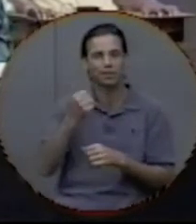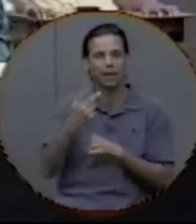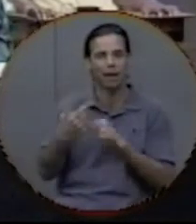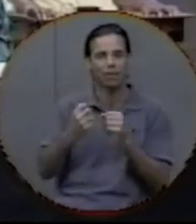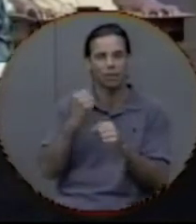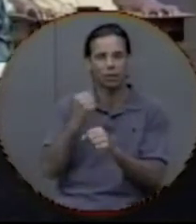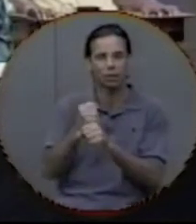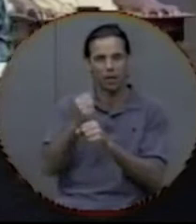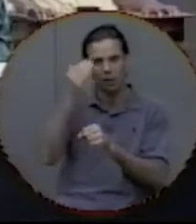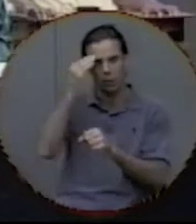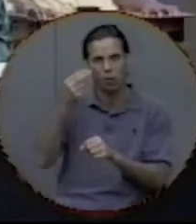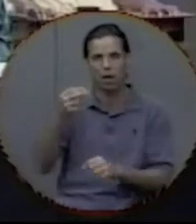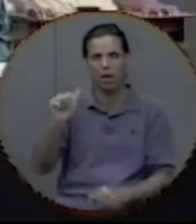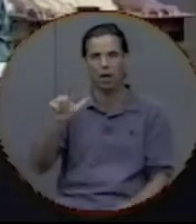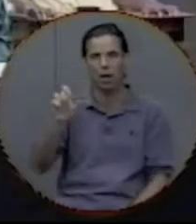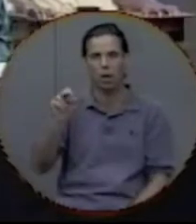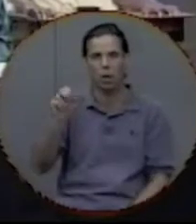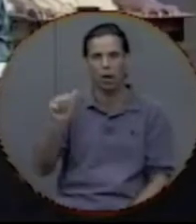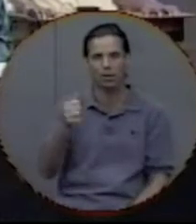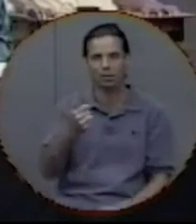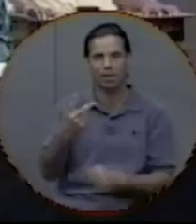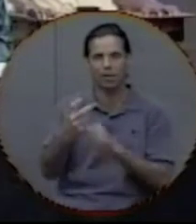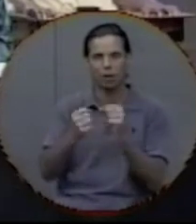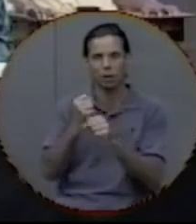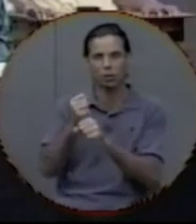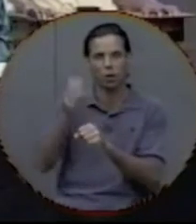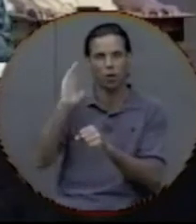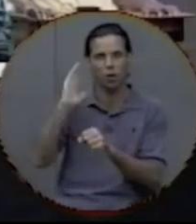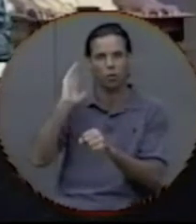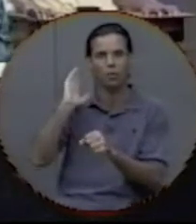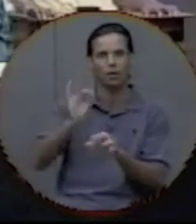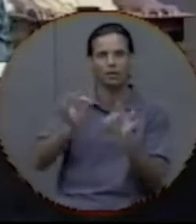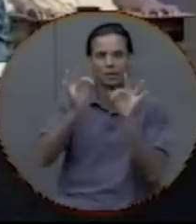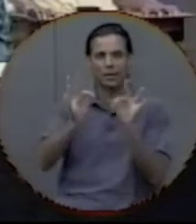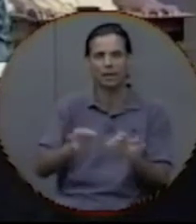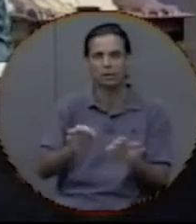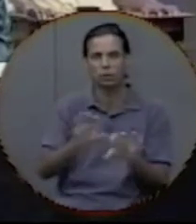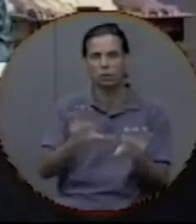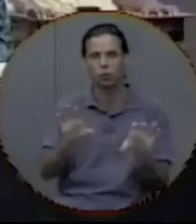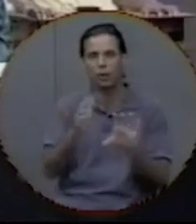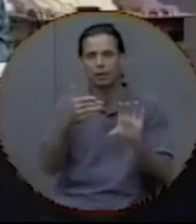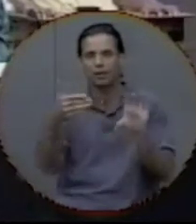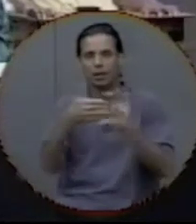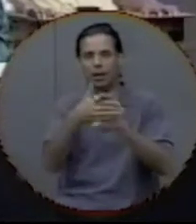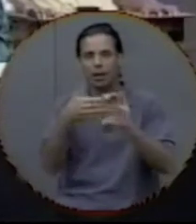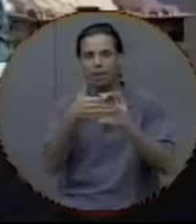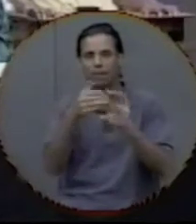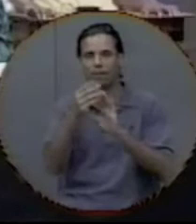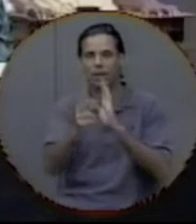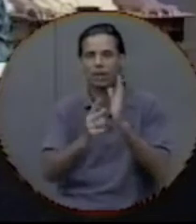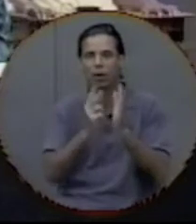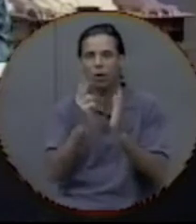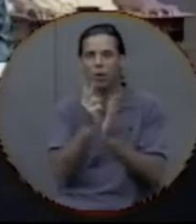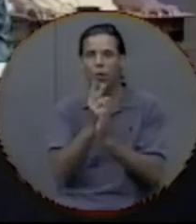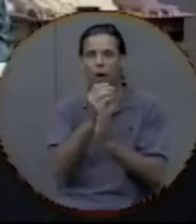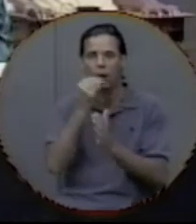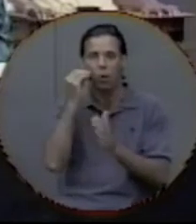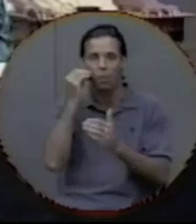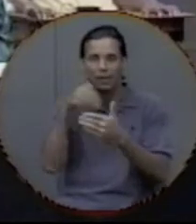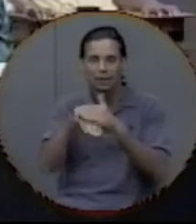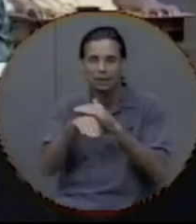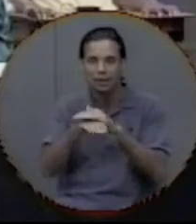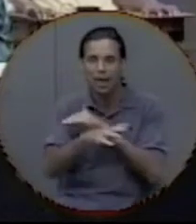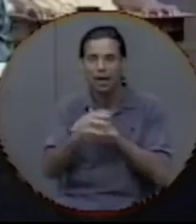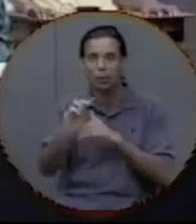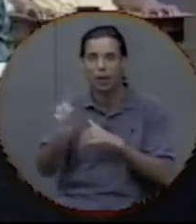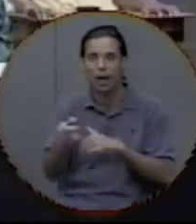knew Yes. Halona way back a couple years ago when we decided to do a slide video on home accessibility. And when I